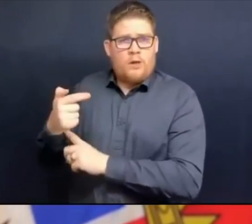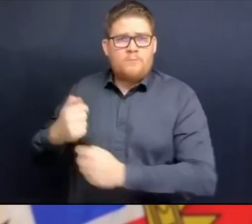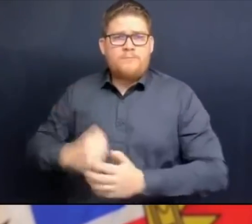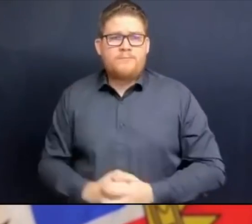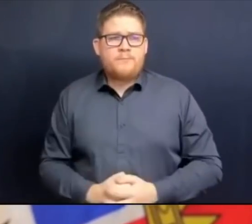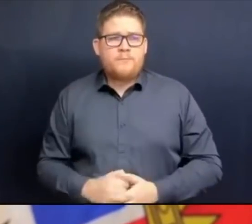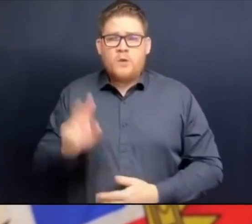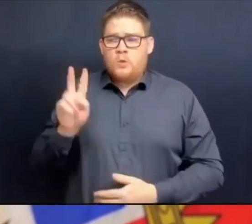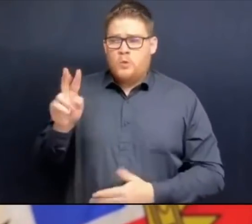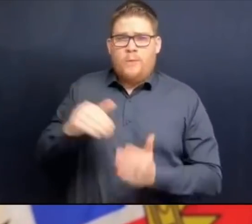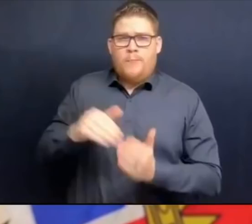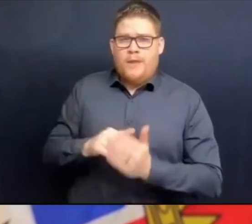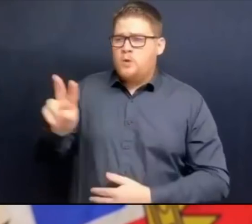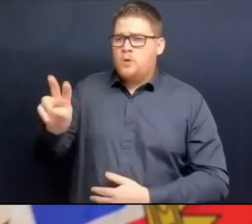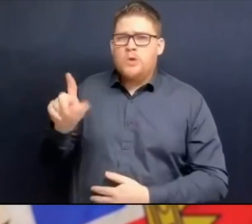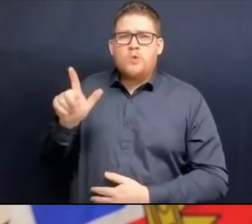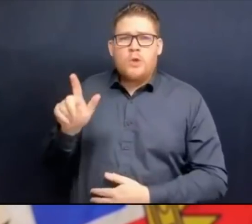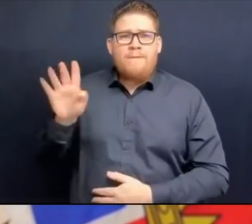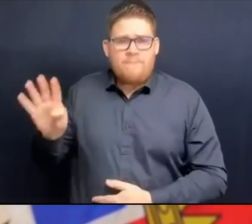lost another